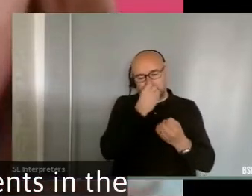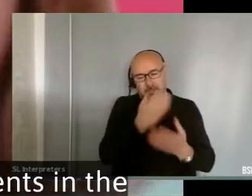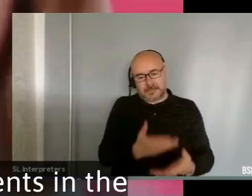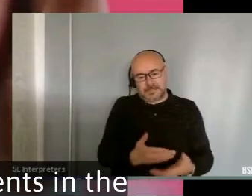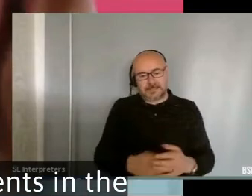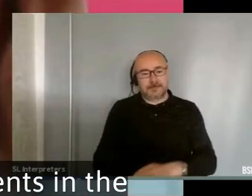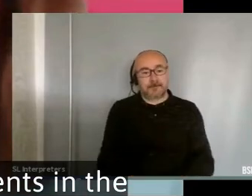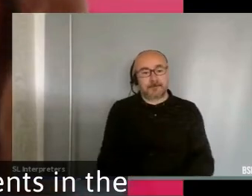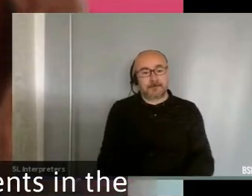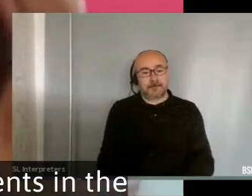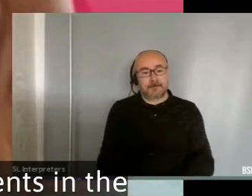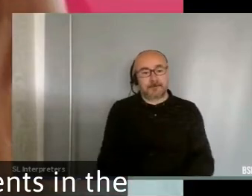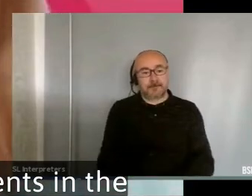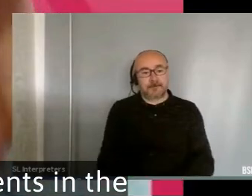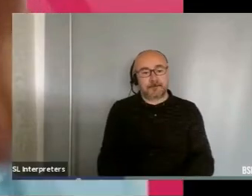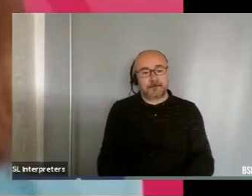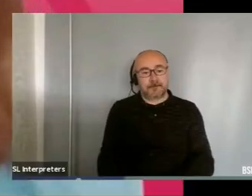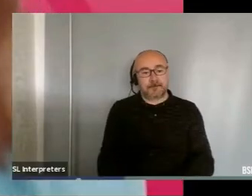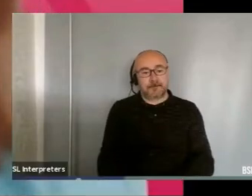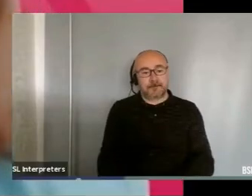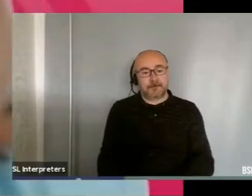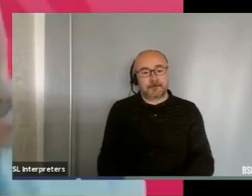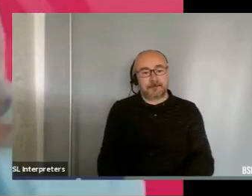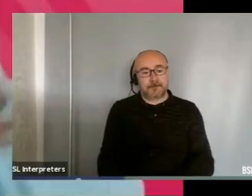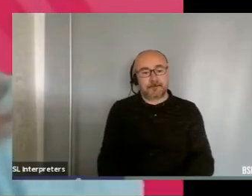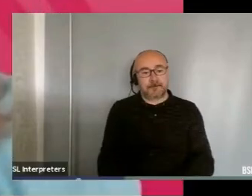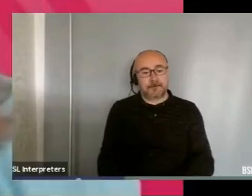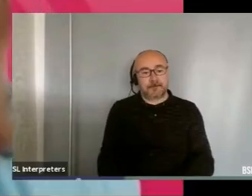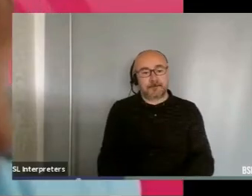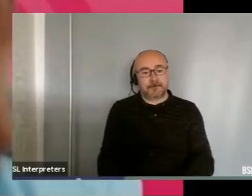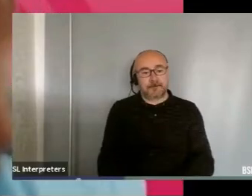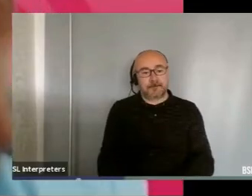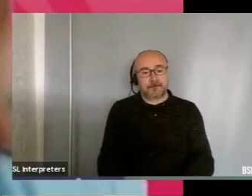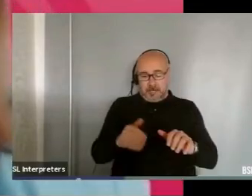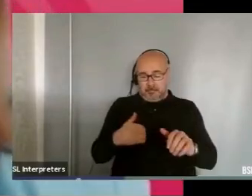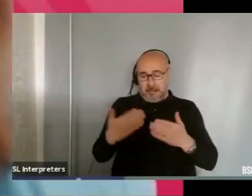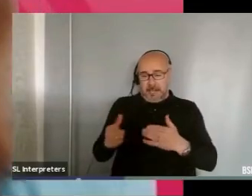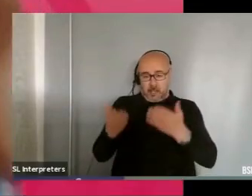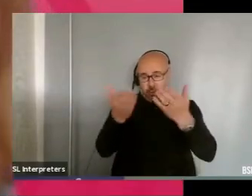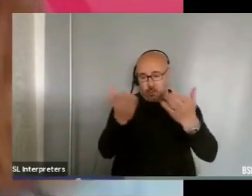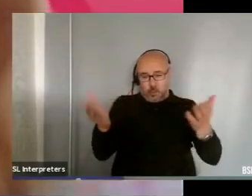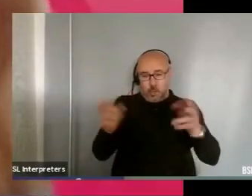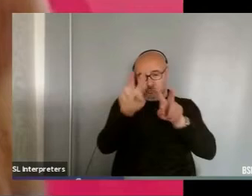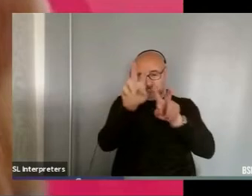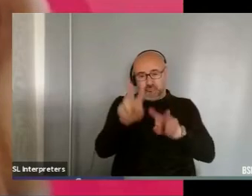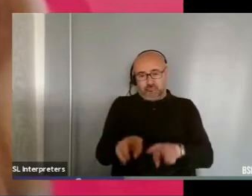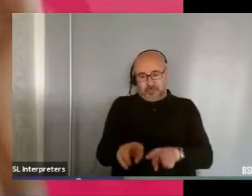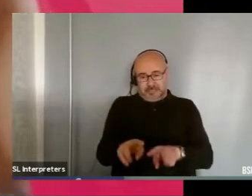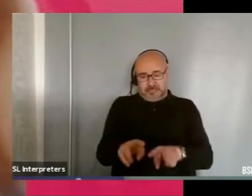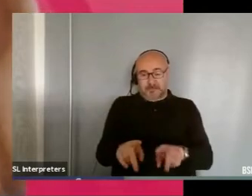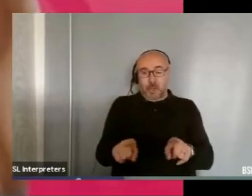and comments that people can read, but I think what I'm going to do is move now to Maureen.